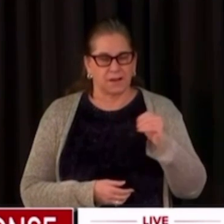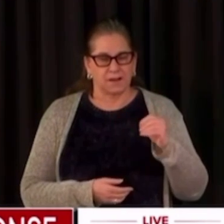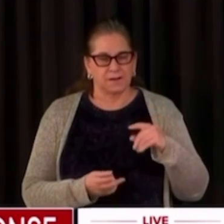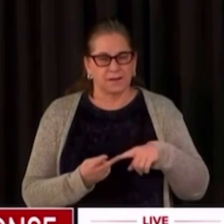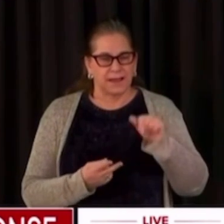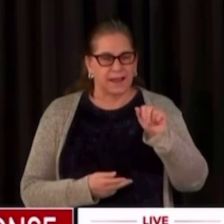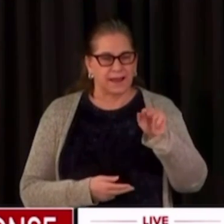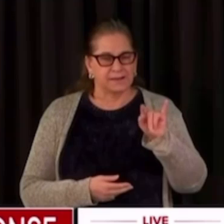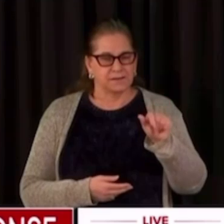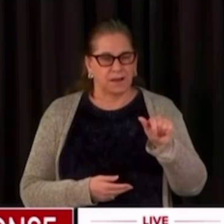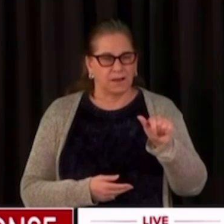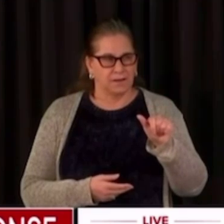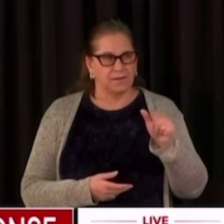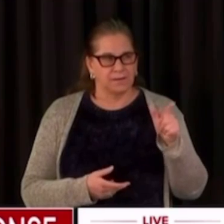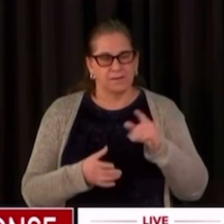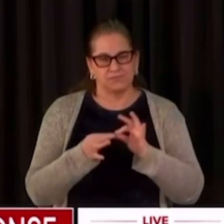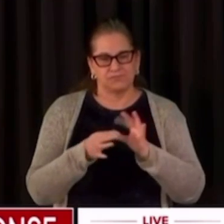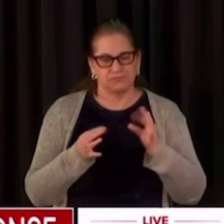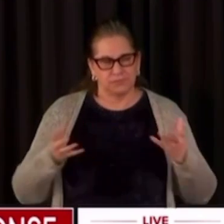join them in getting vaccinated.